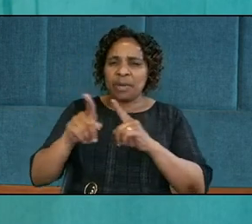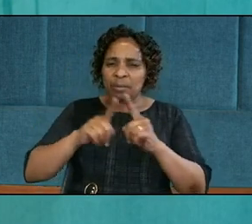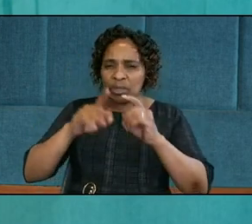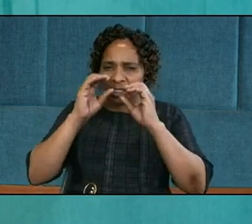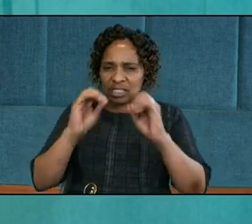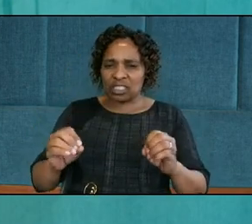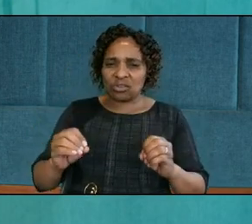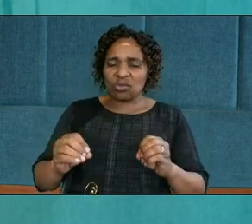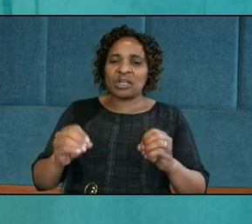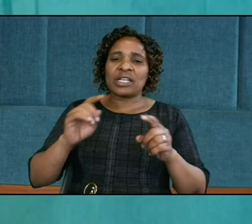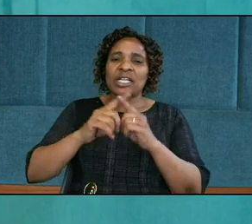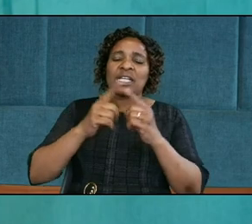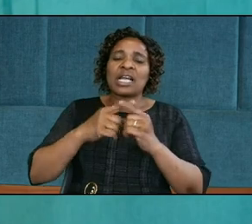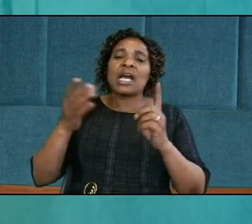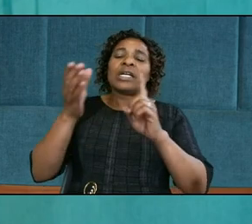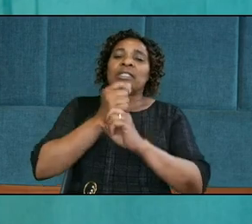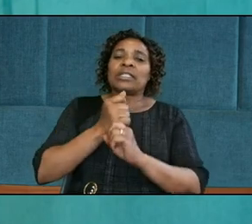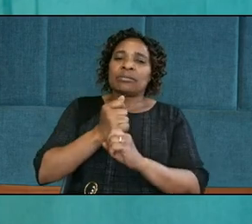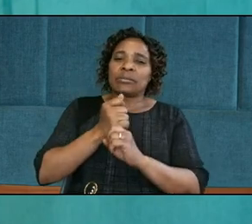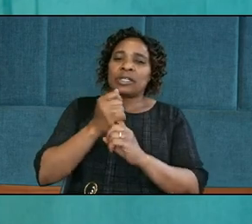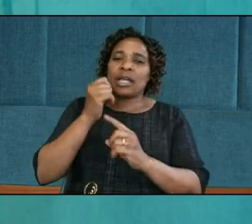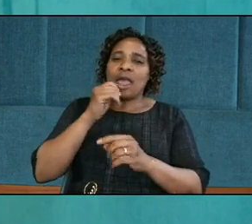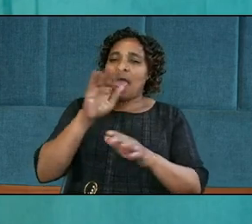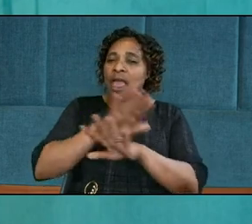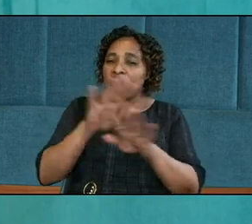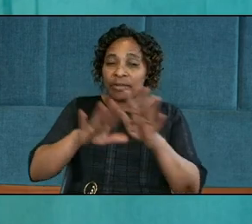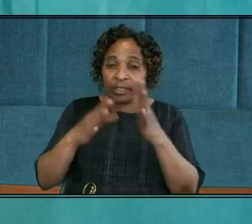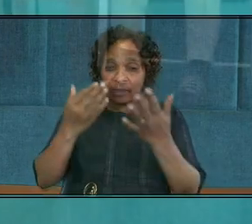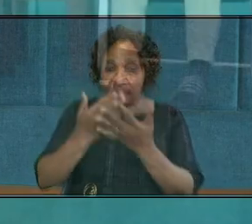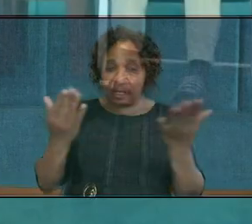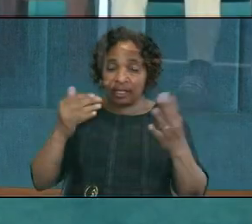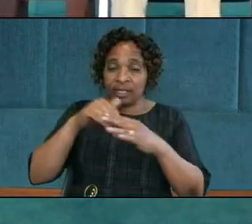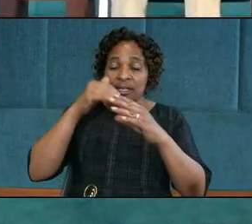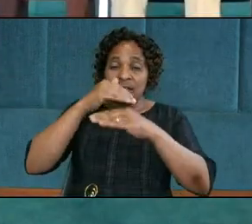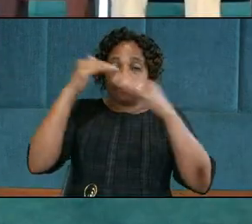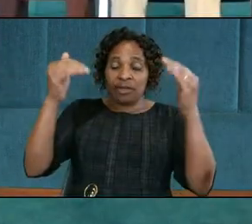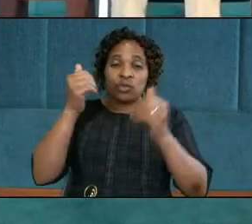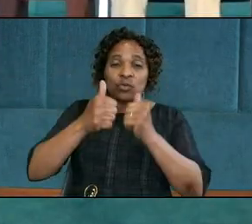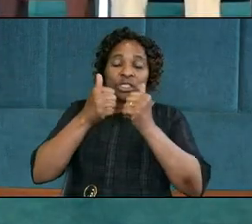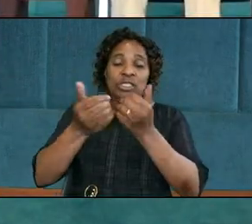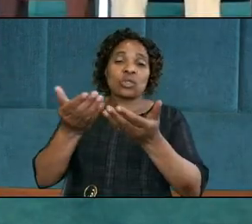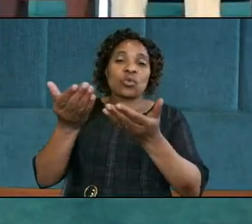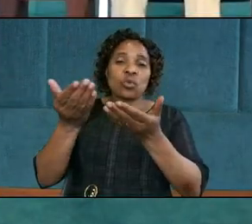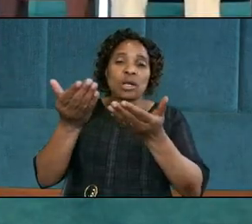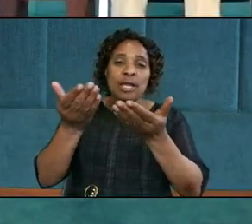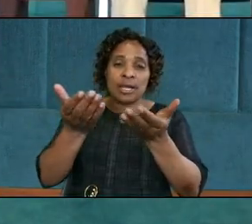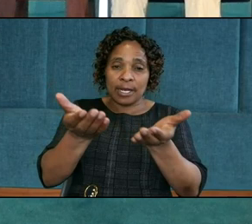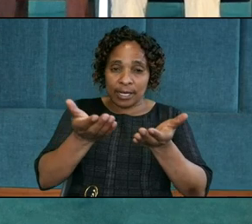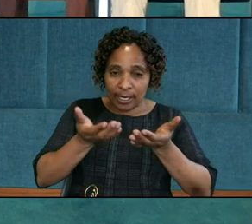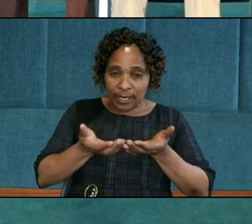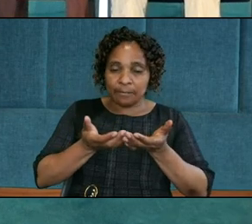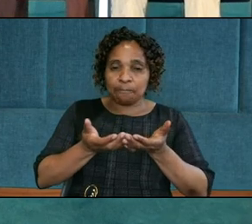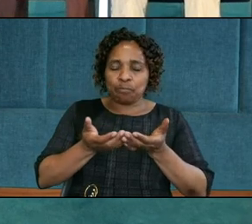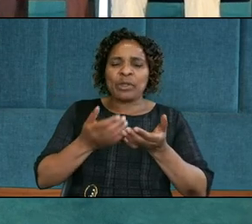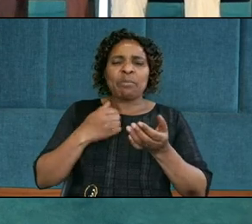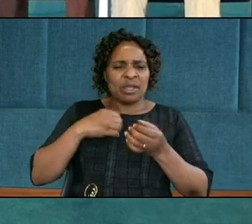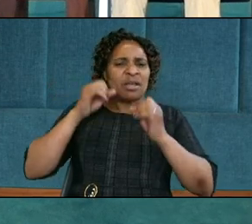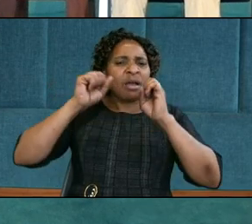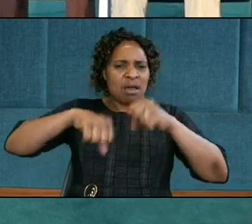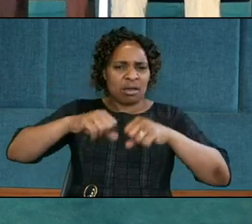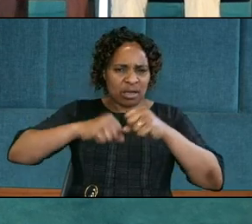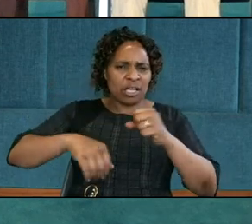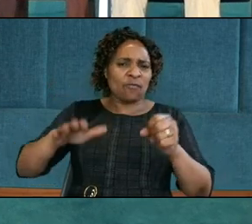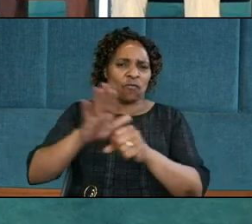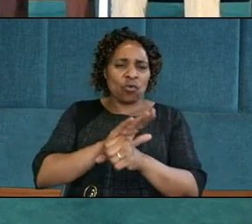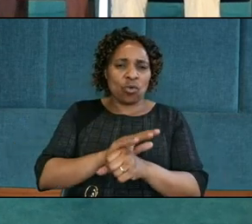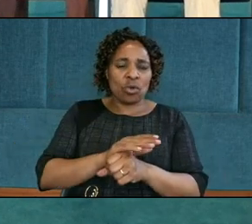have and try to attain the attributes which heaven requires. Yeah, very good, very good. I think I agree totally with that.